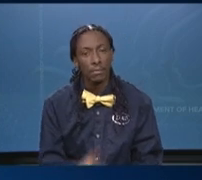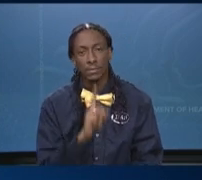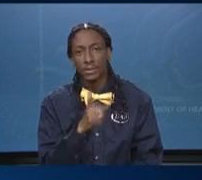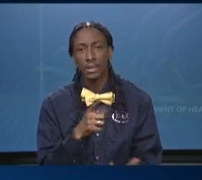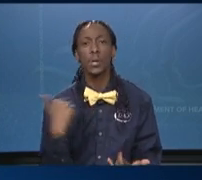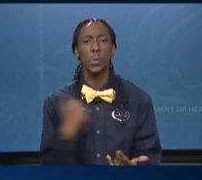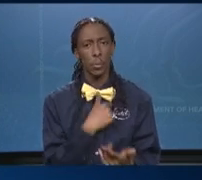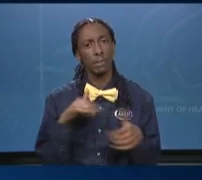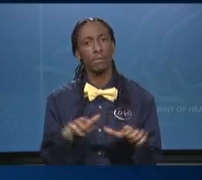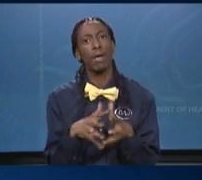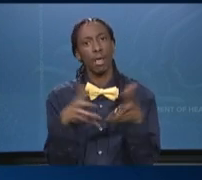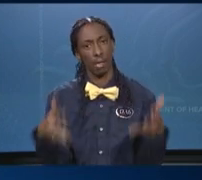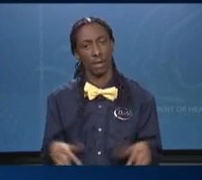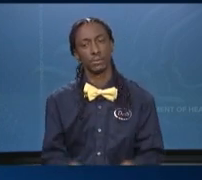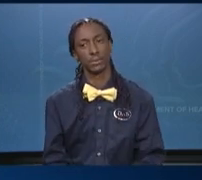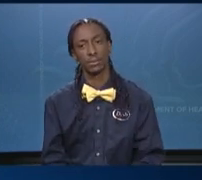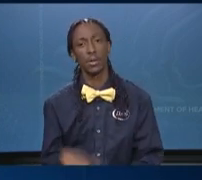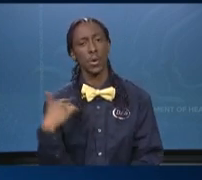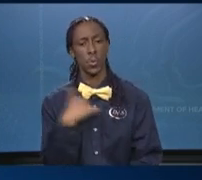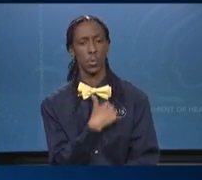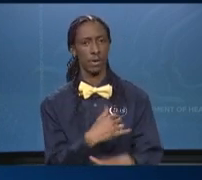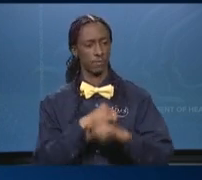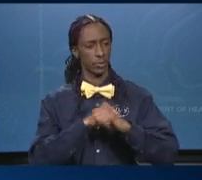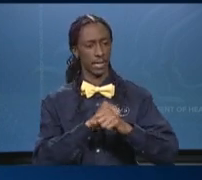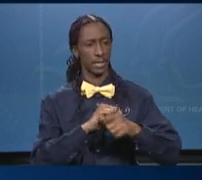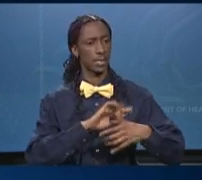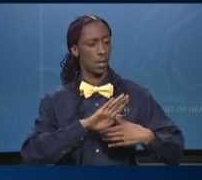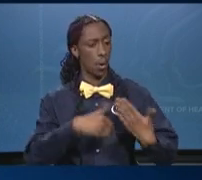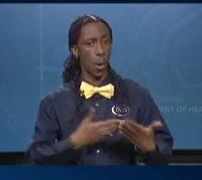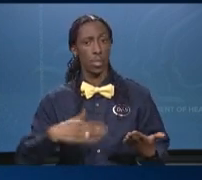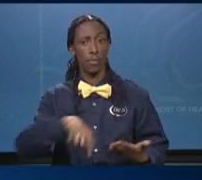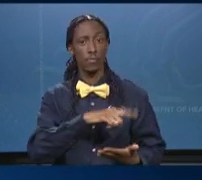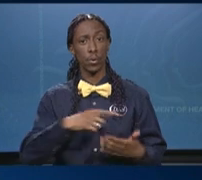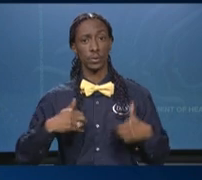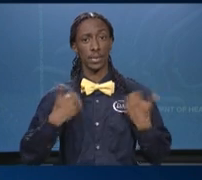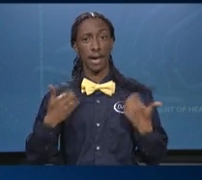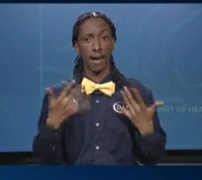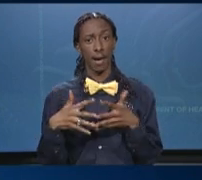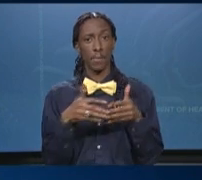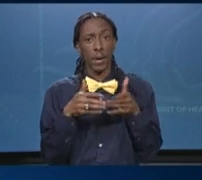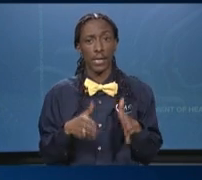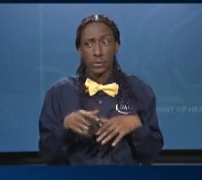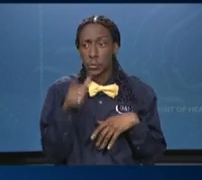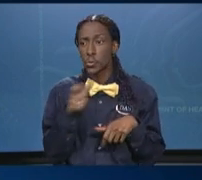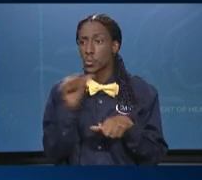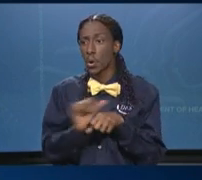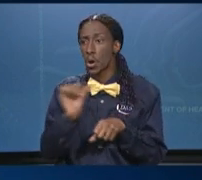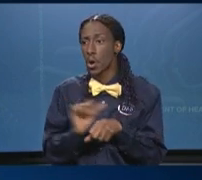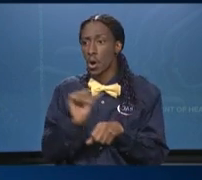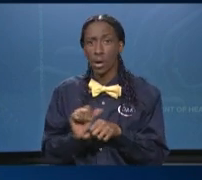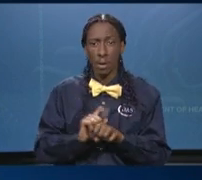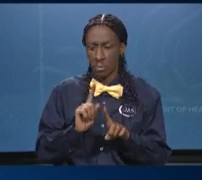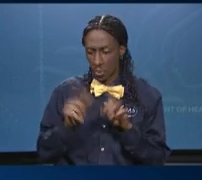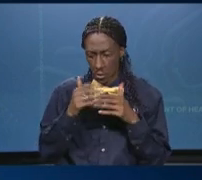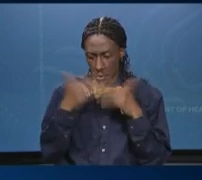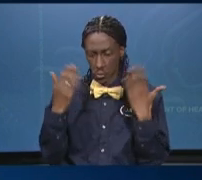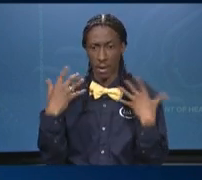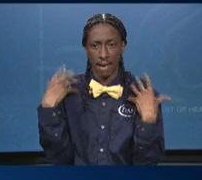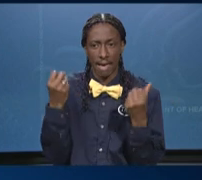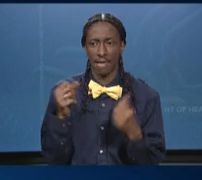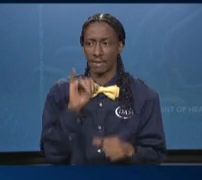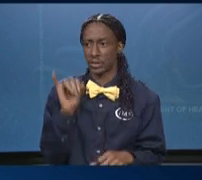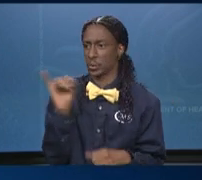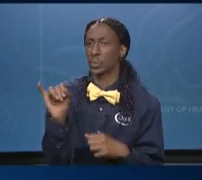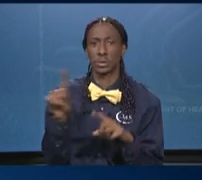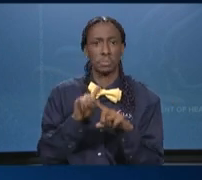We've done a lot of things. We've protected all those young Americans who are out there working but didn't have health insurance, but were under the age of